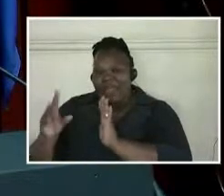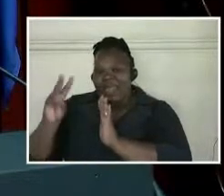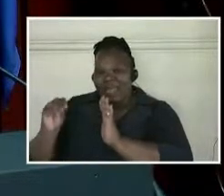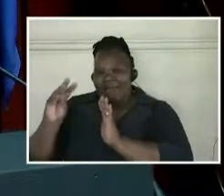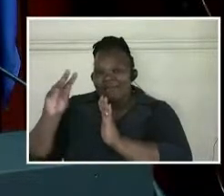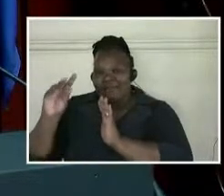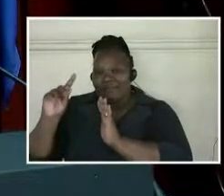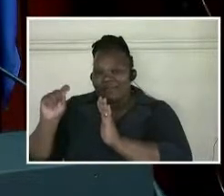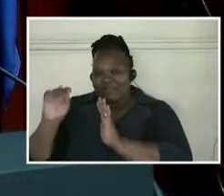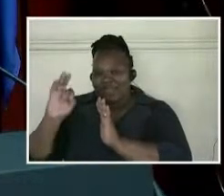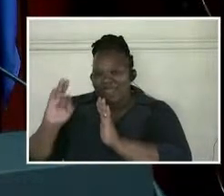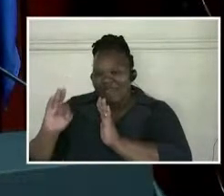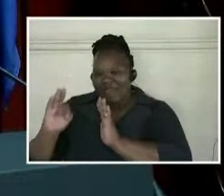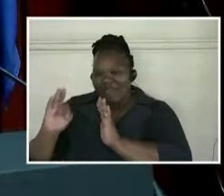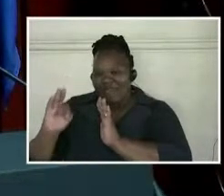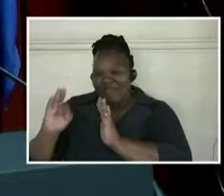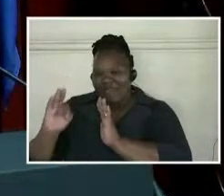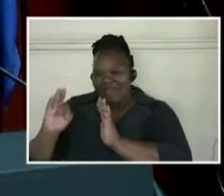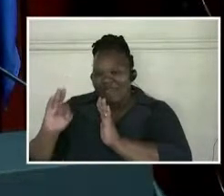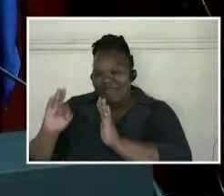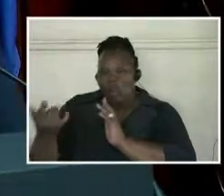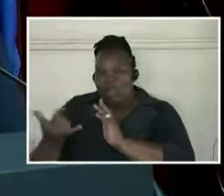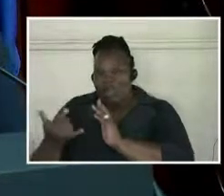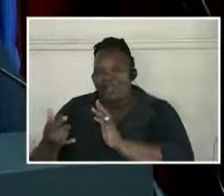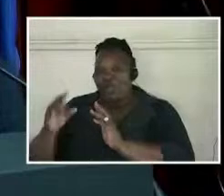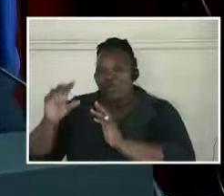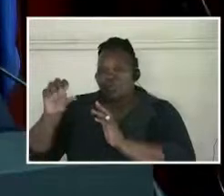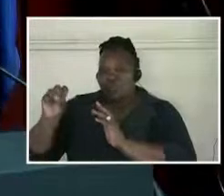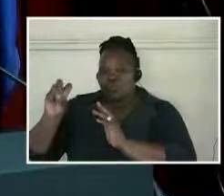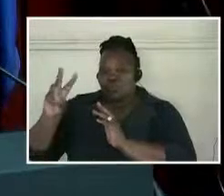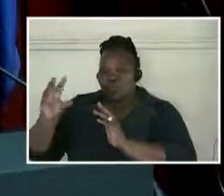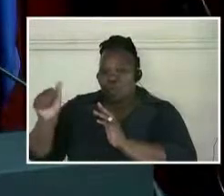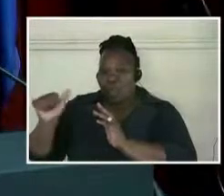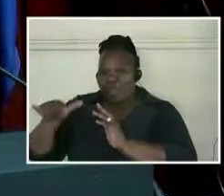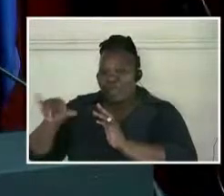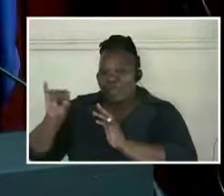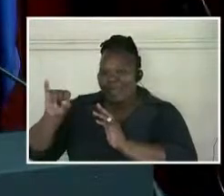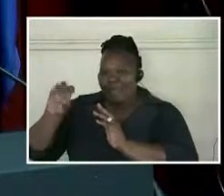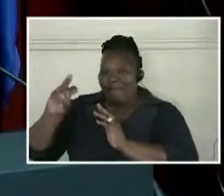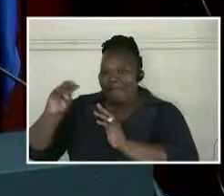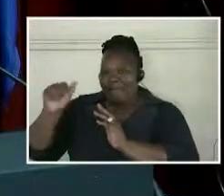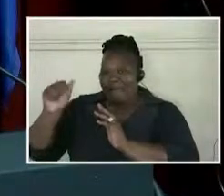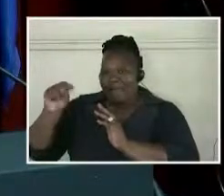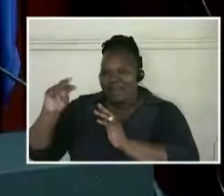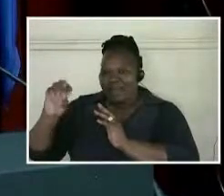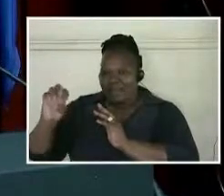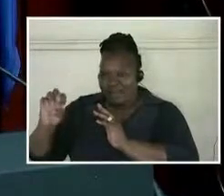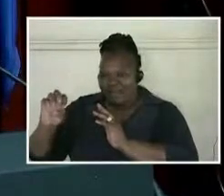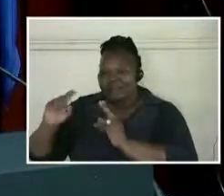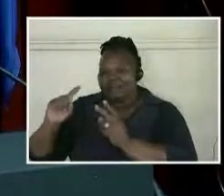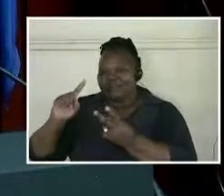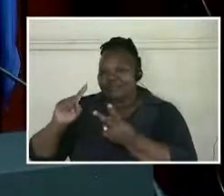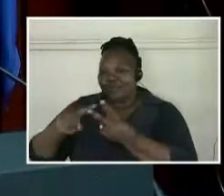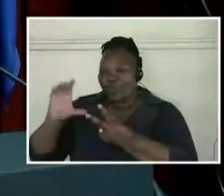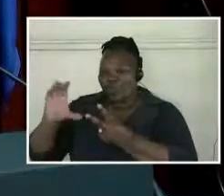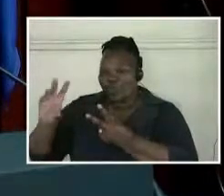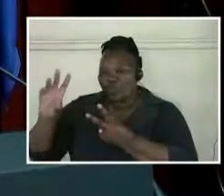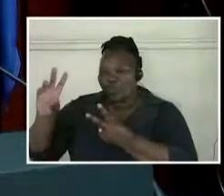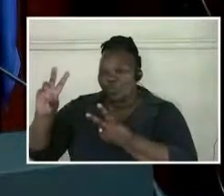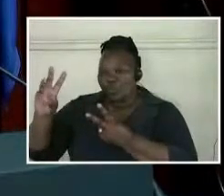such as cassoi money um or fabian libraries that will transfer to the